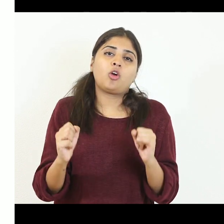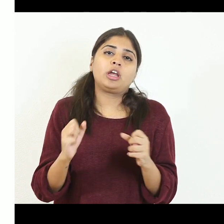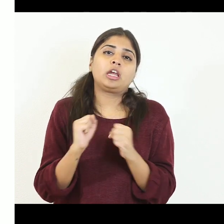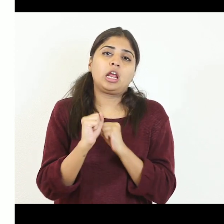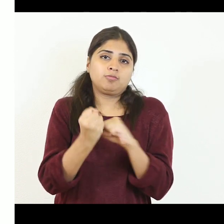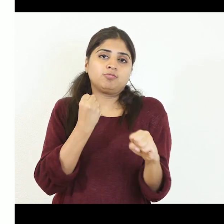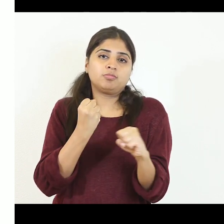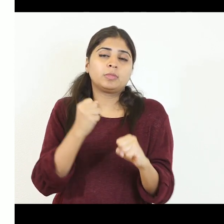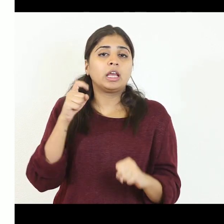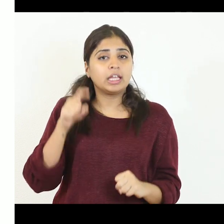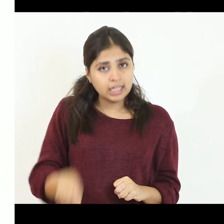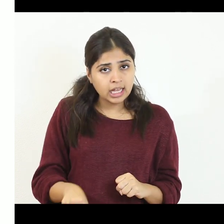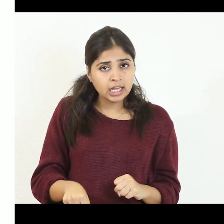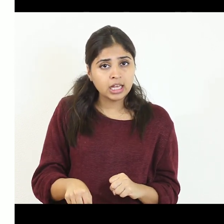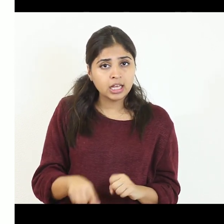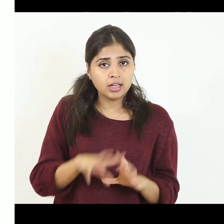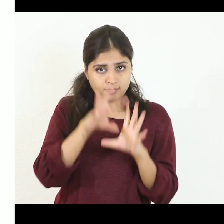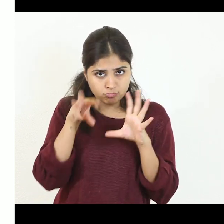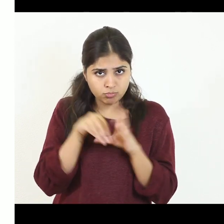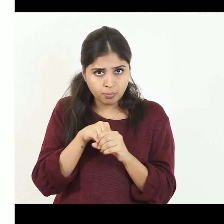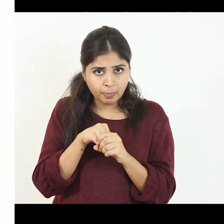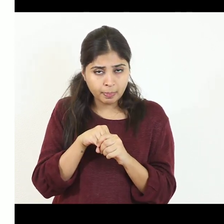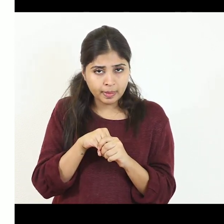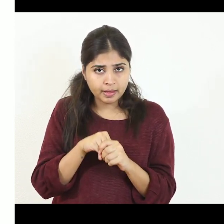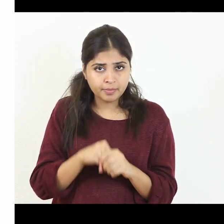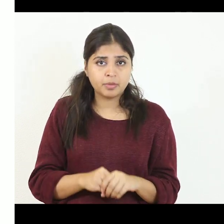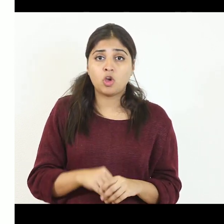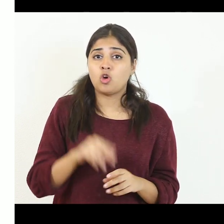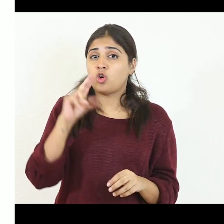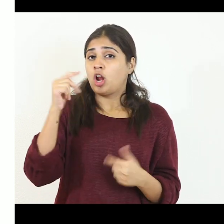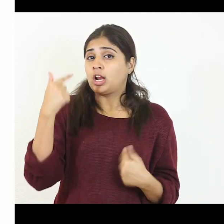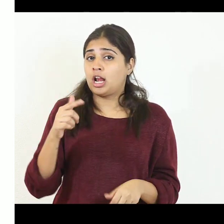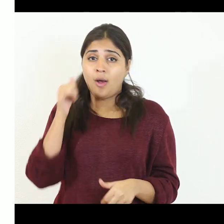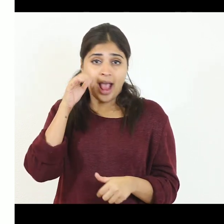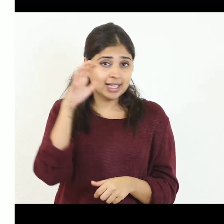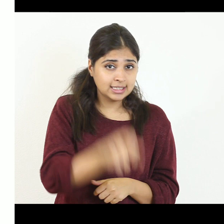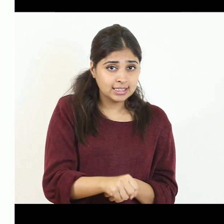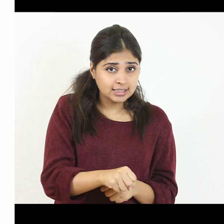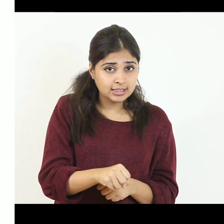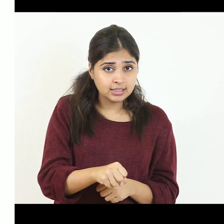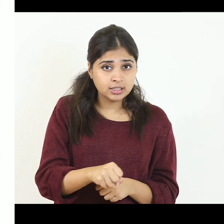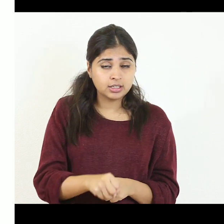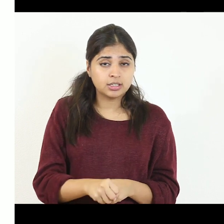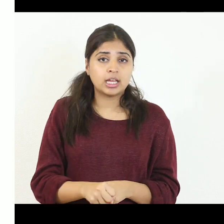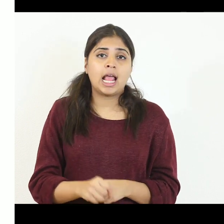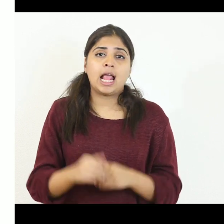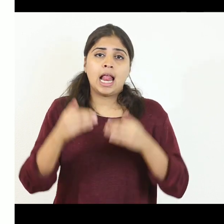It includes unauthorized access and limit access.